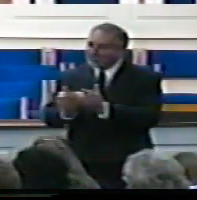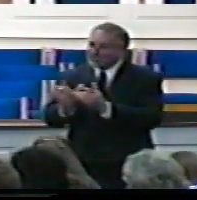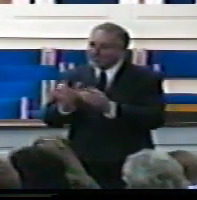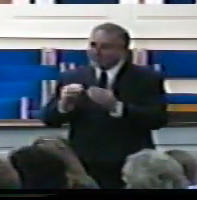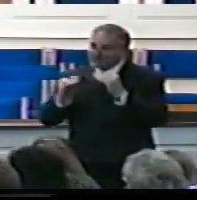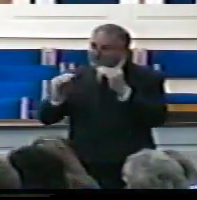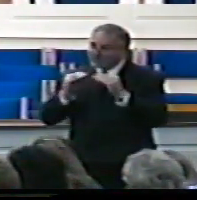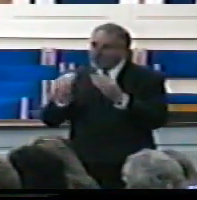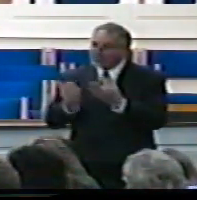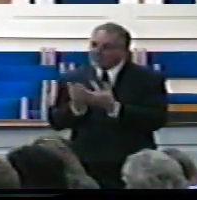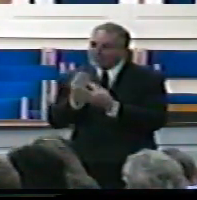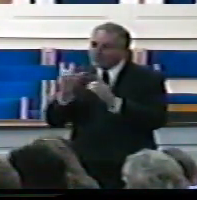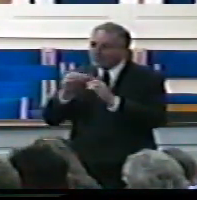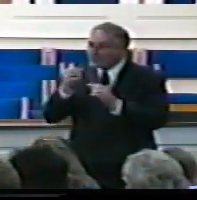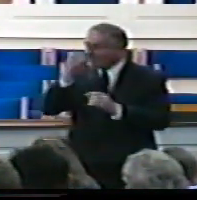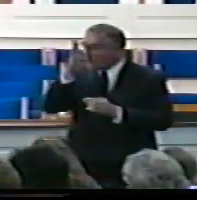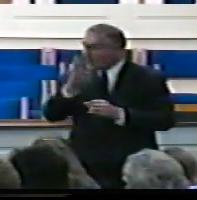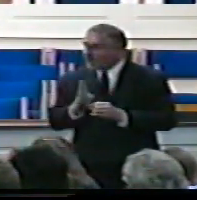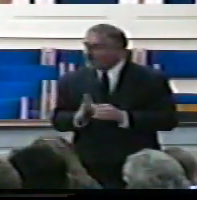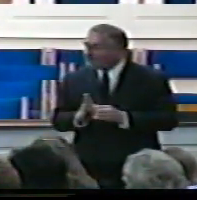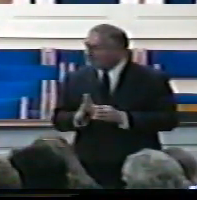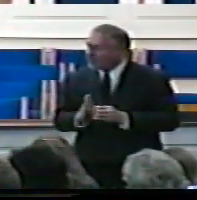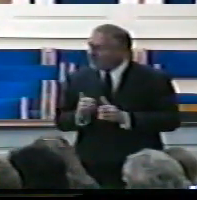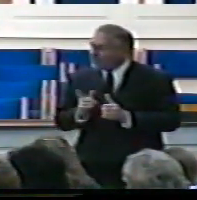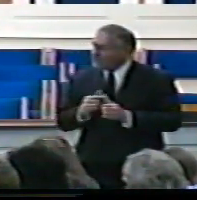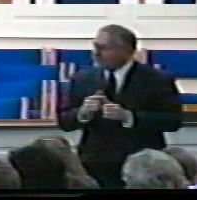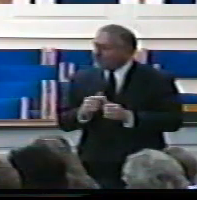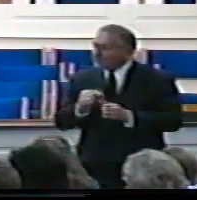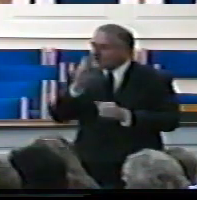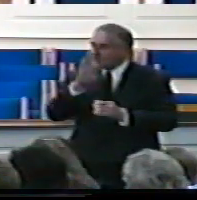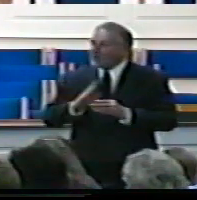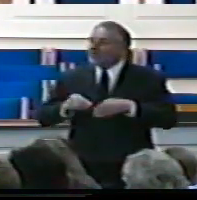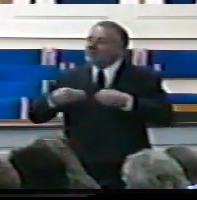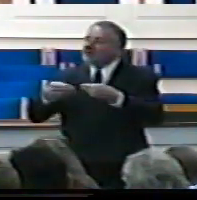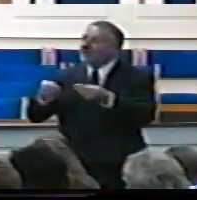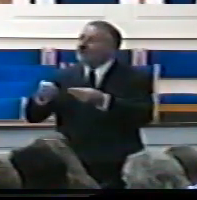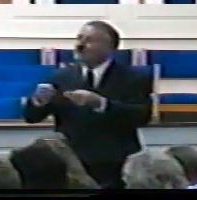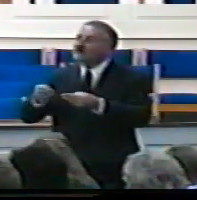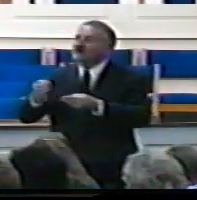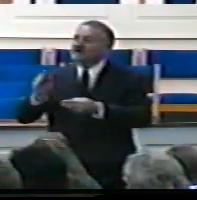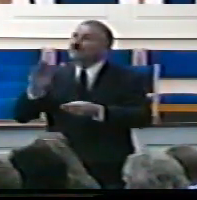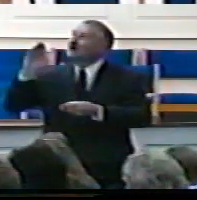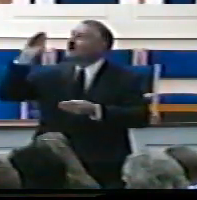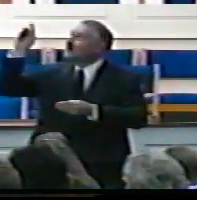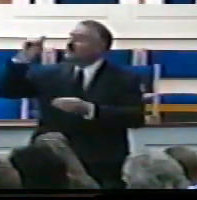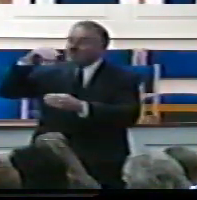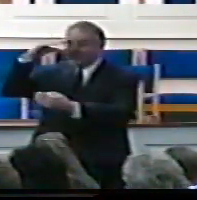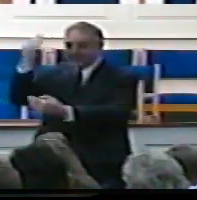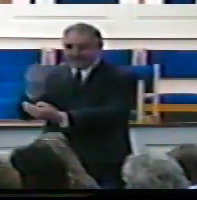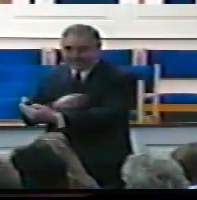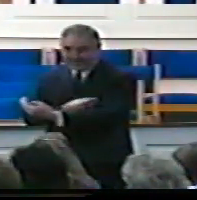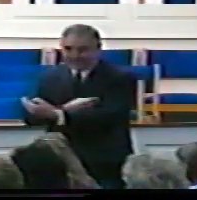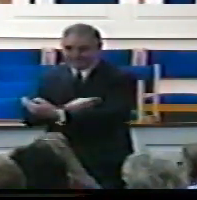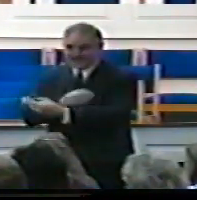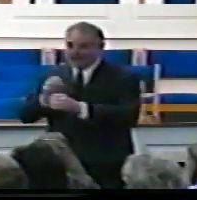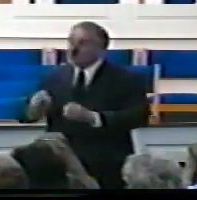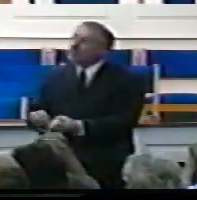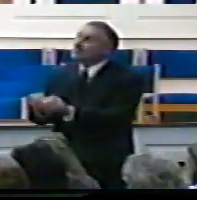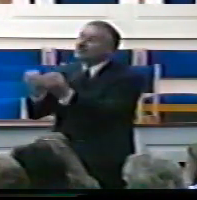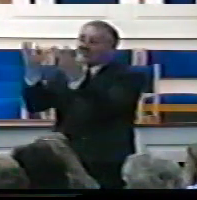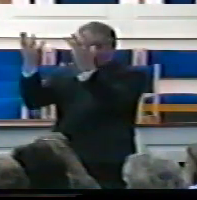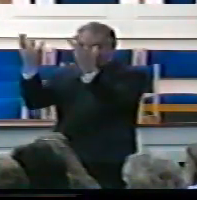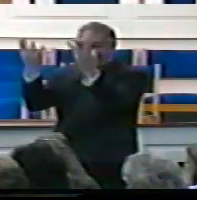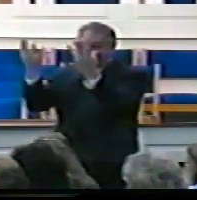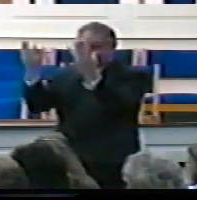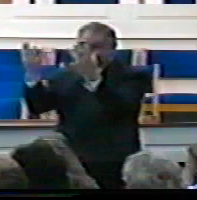through the Word of God. Watch this for a second. God gave us his Son. Would you say amen to that? God gave his Son in sacrifice. Would you say amen